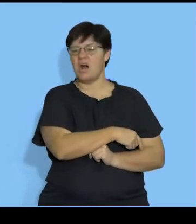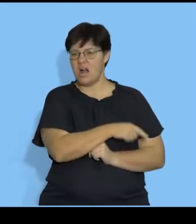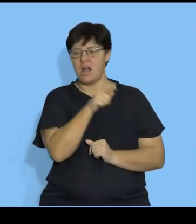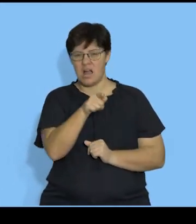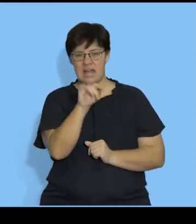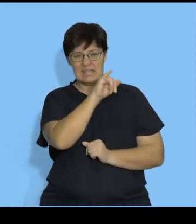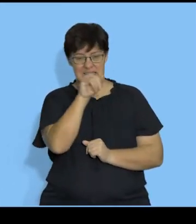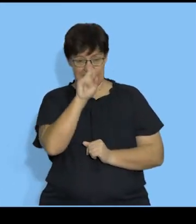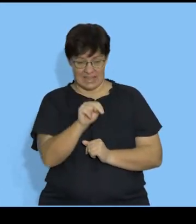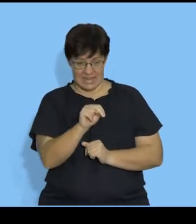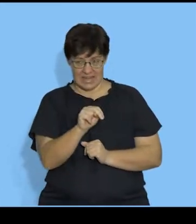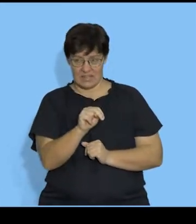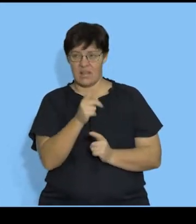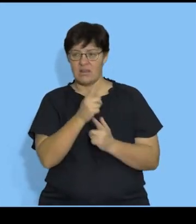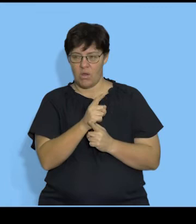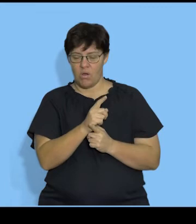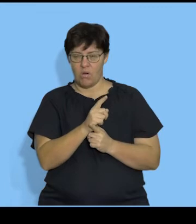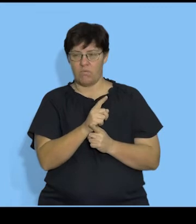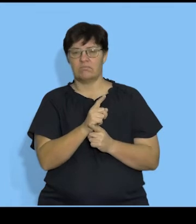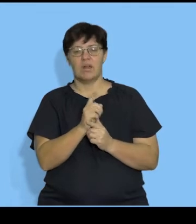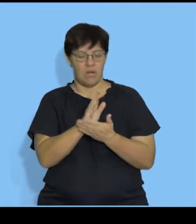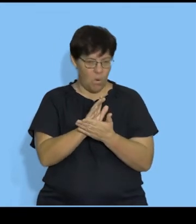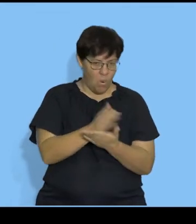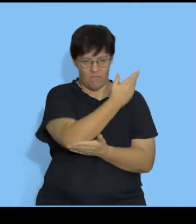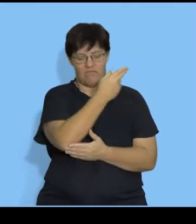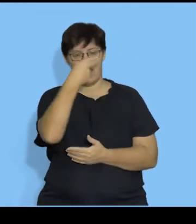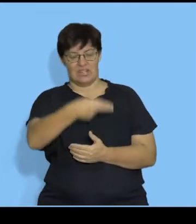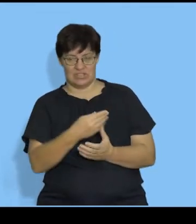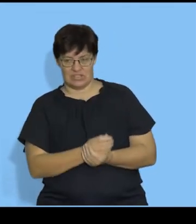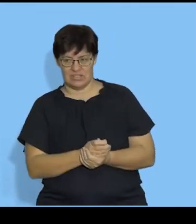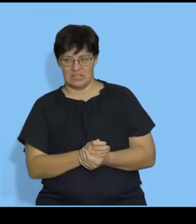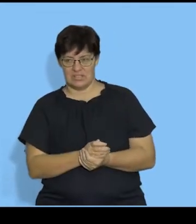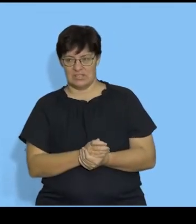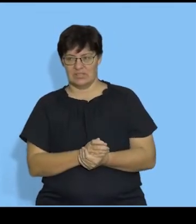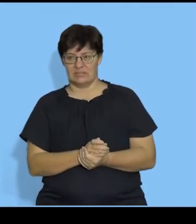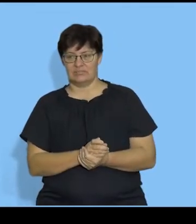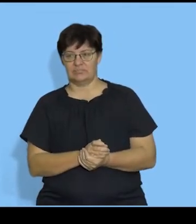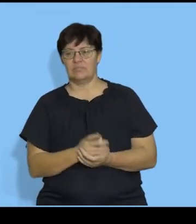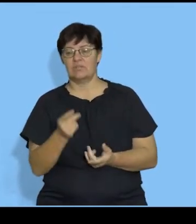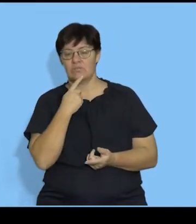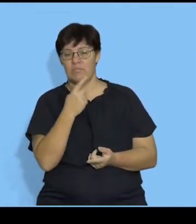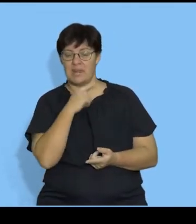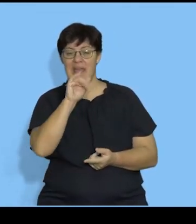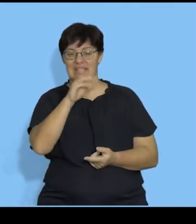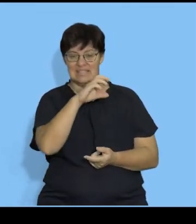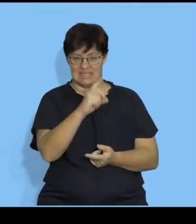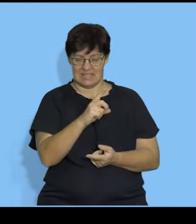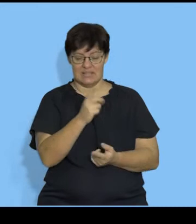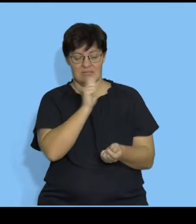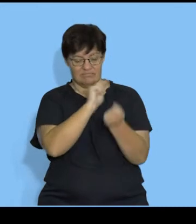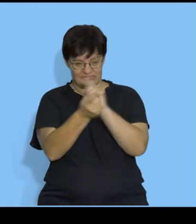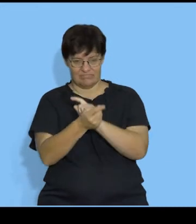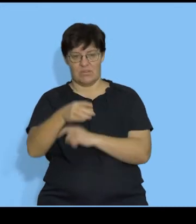has actually displaced the hydrogen, okay? If you want to think of it that way. So the acid becomes the salt